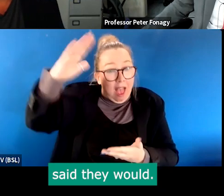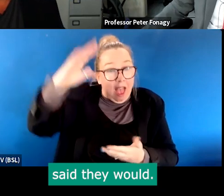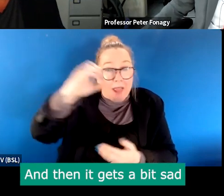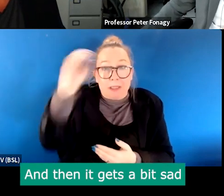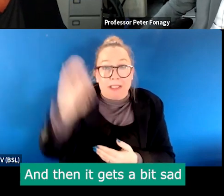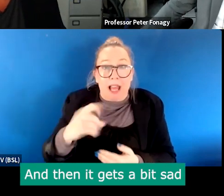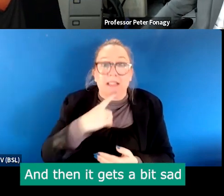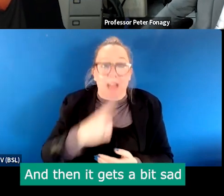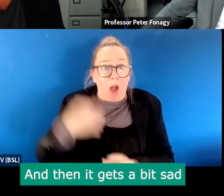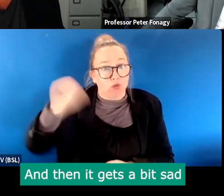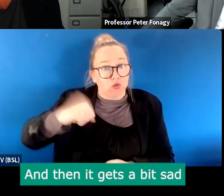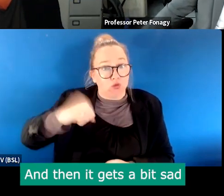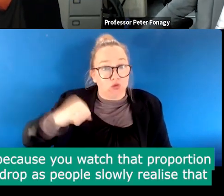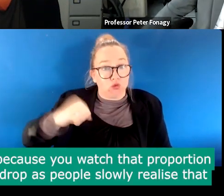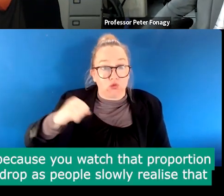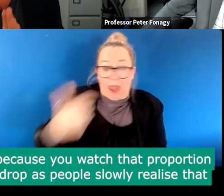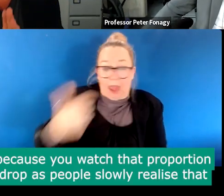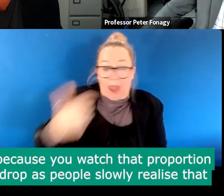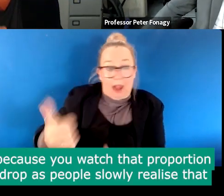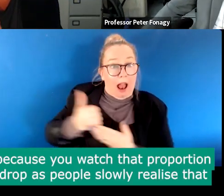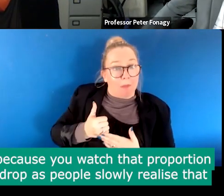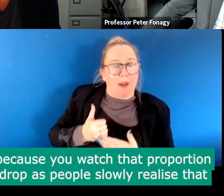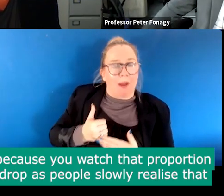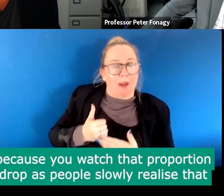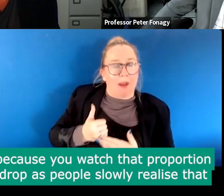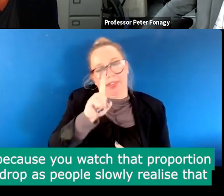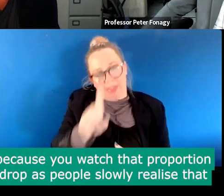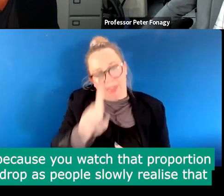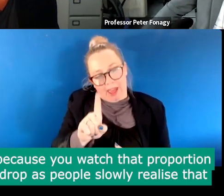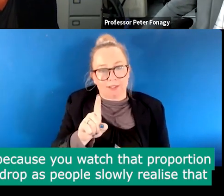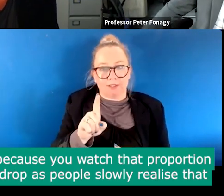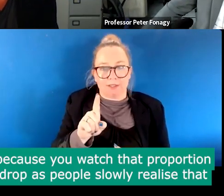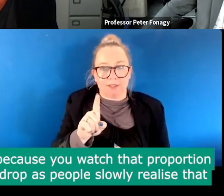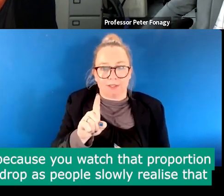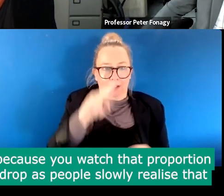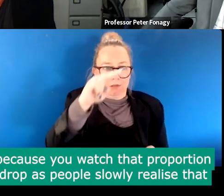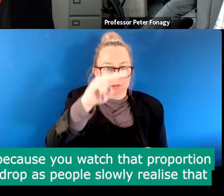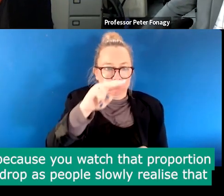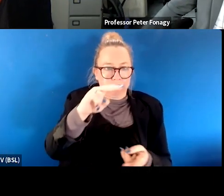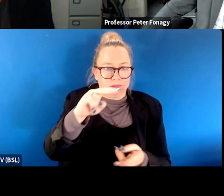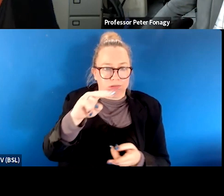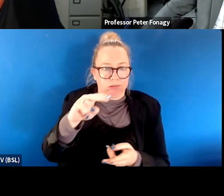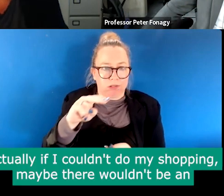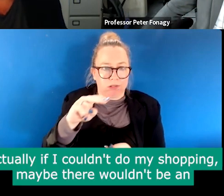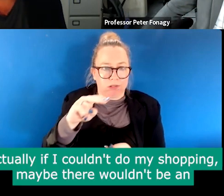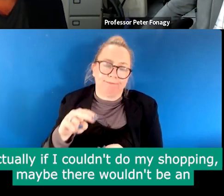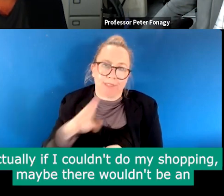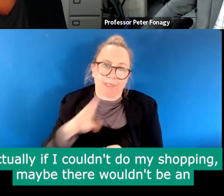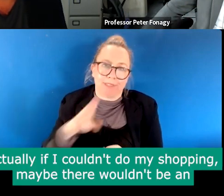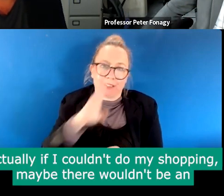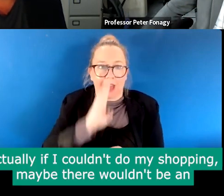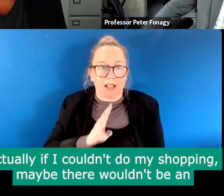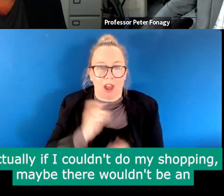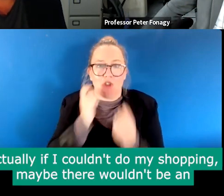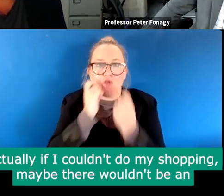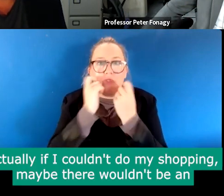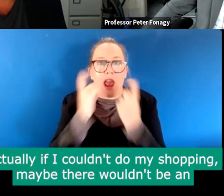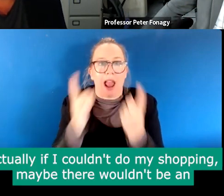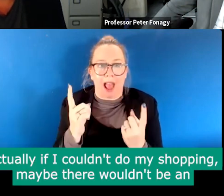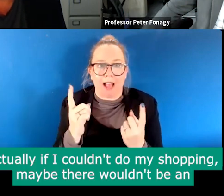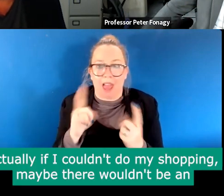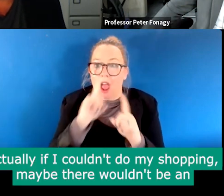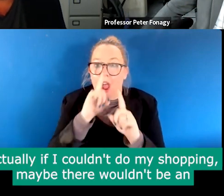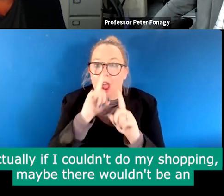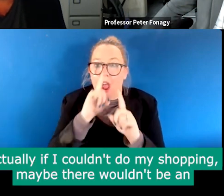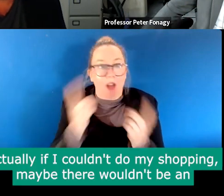would. And then it gets a bit sad because you watch that proportion drop as people slowly realize that actually, if I couldn't do my